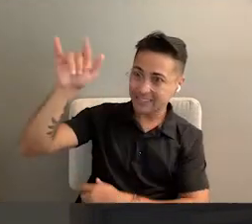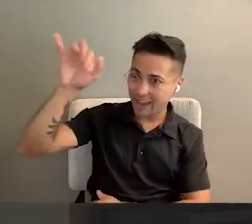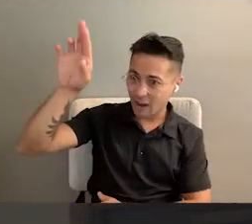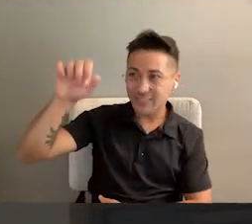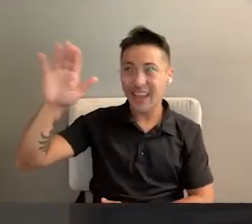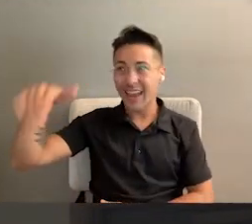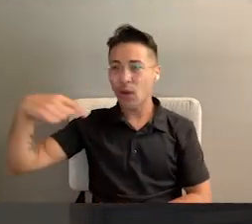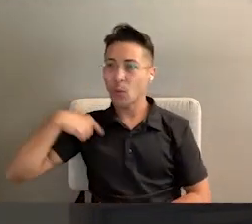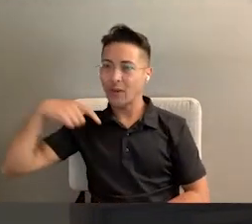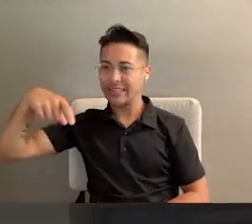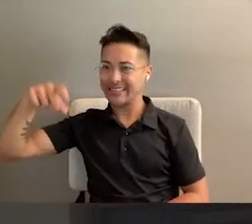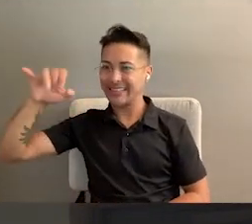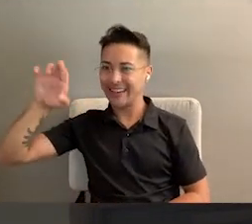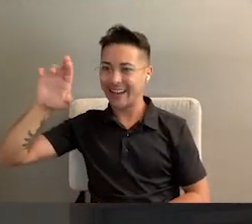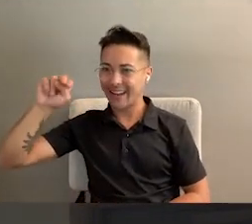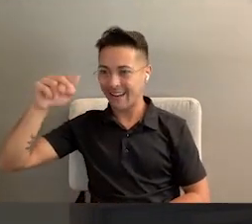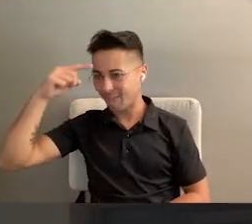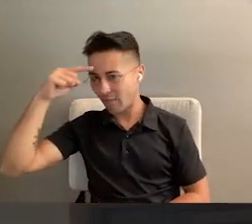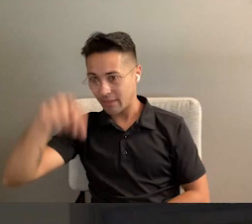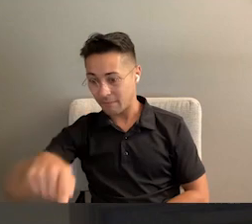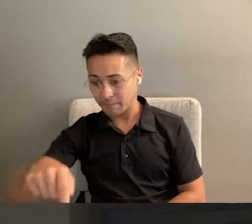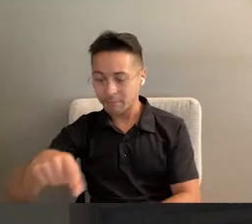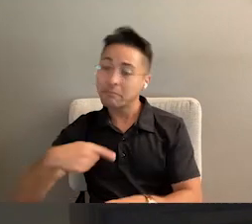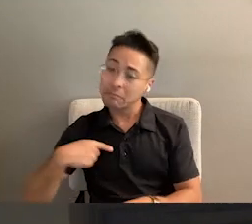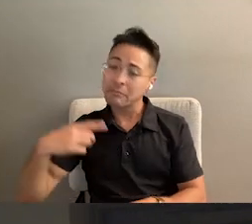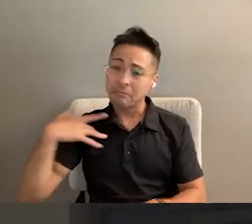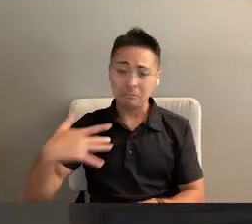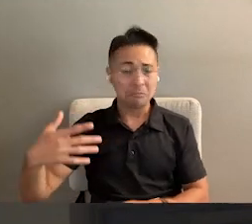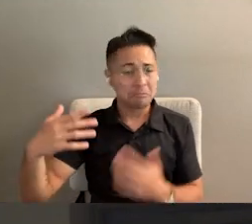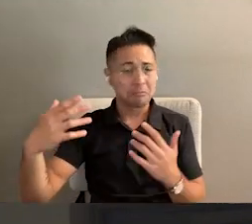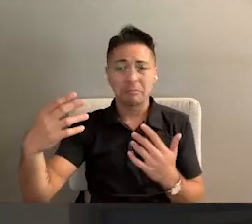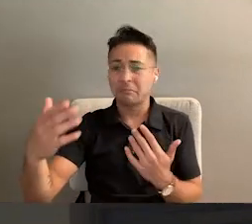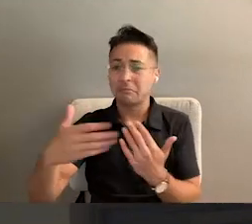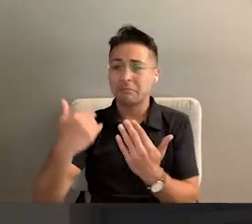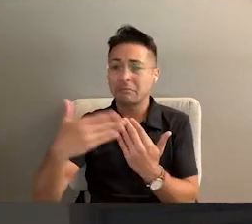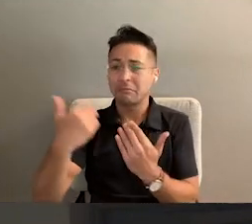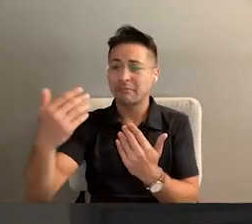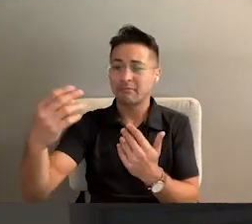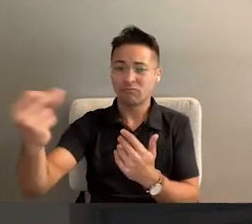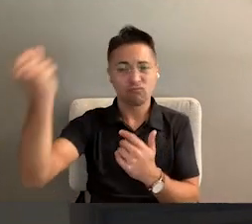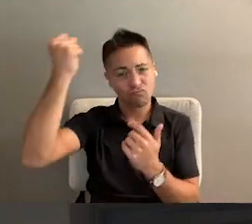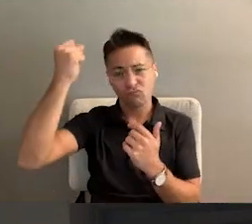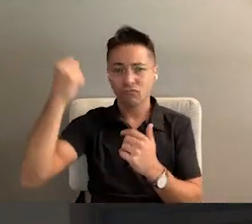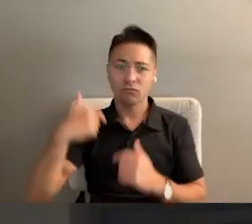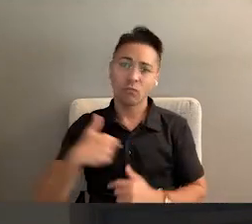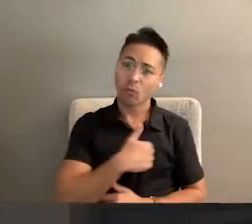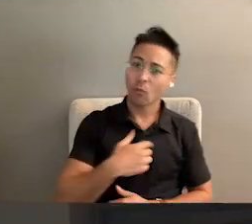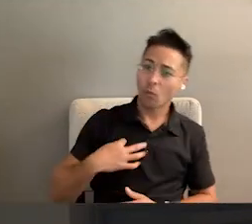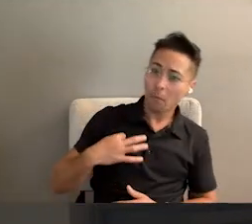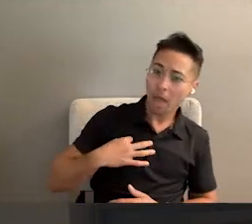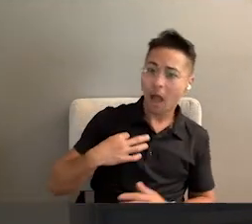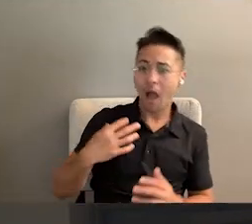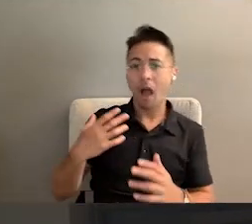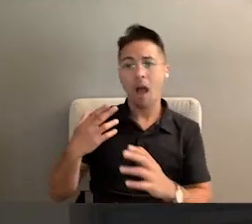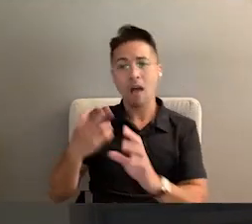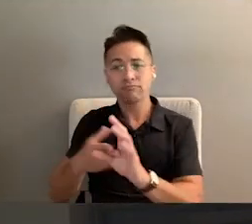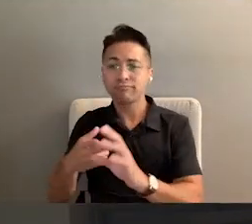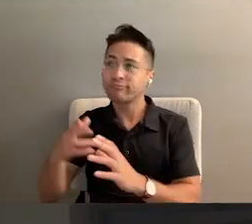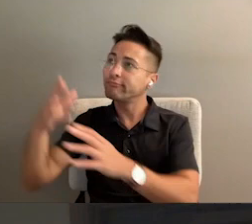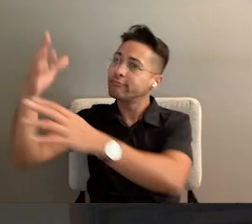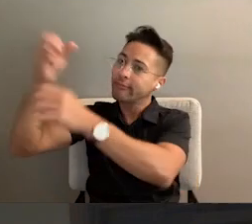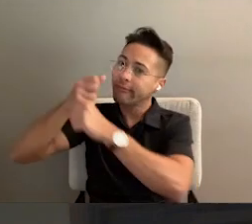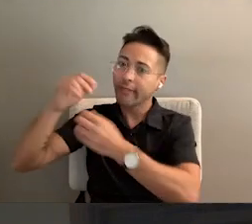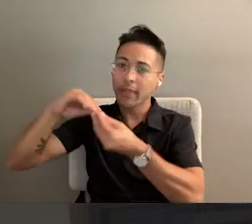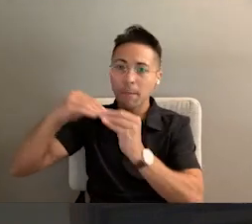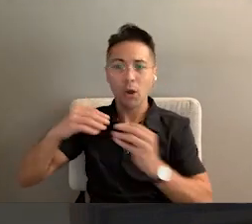have to ask the IRS, hey, we need an EIN number for this person. 8 times out of 10, it goes super easy and